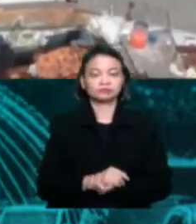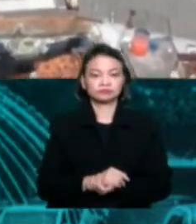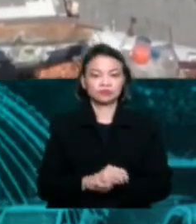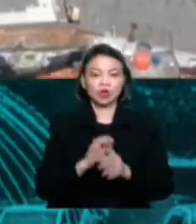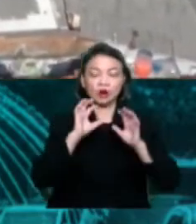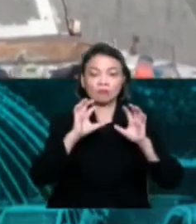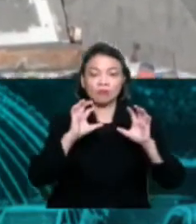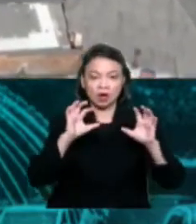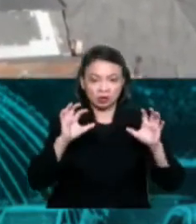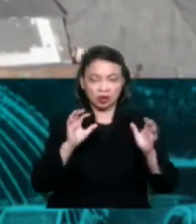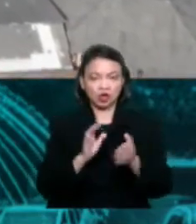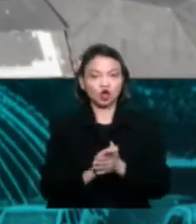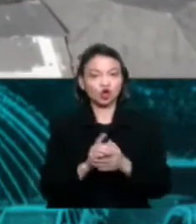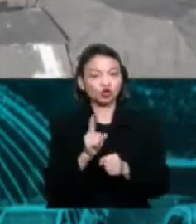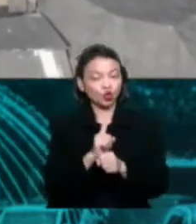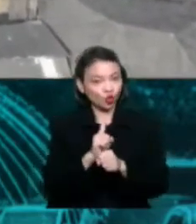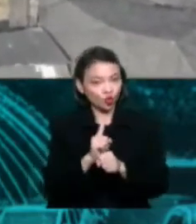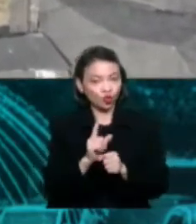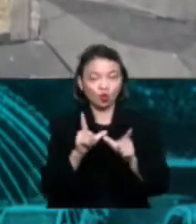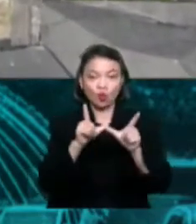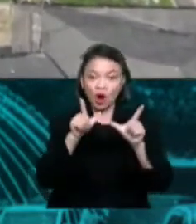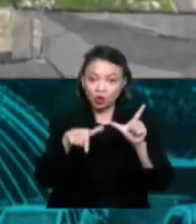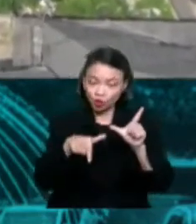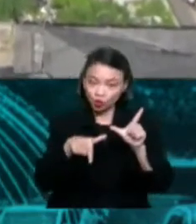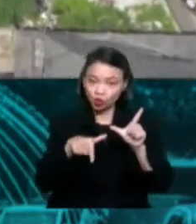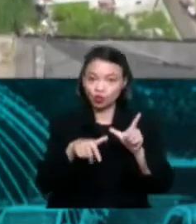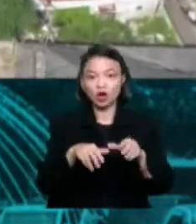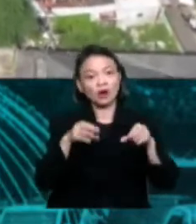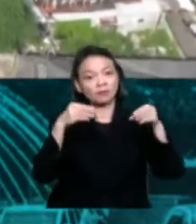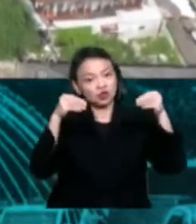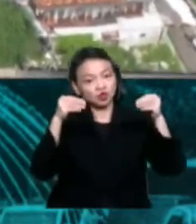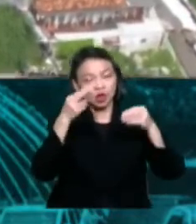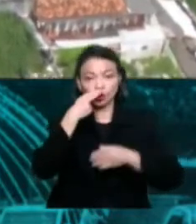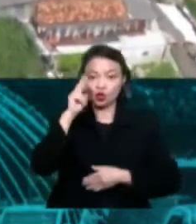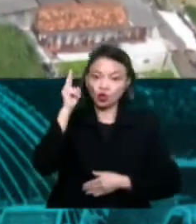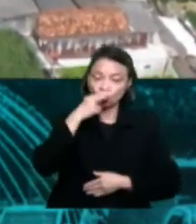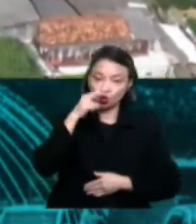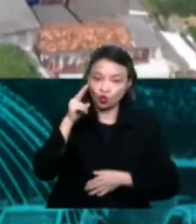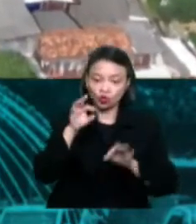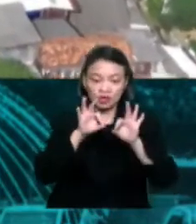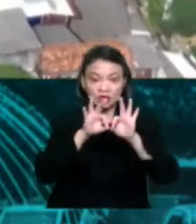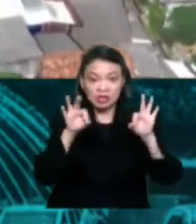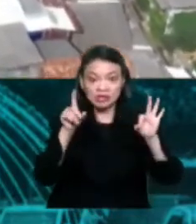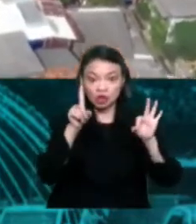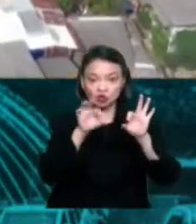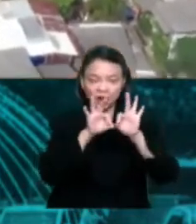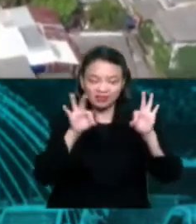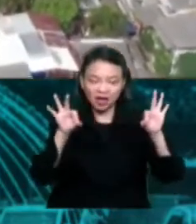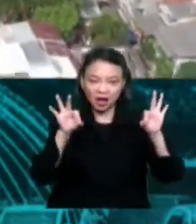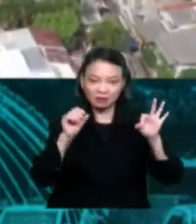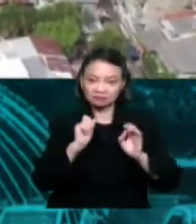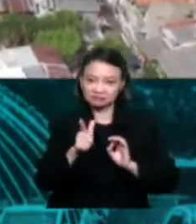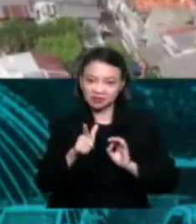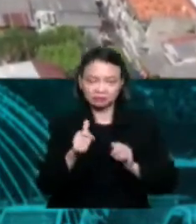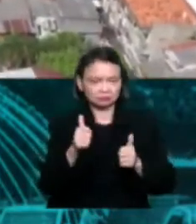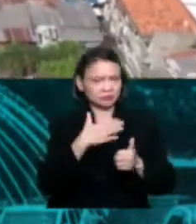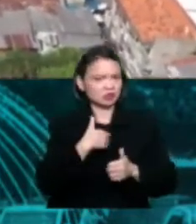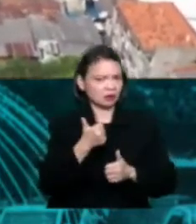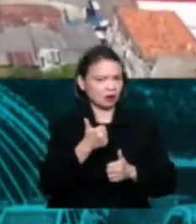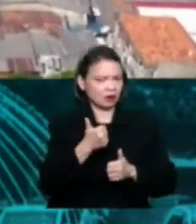very expensive. But it means that they cannot buy only one cigarette. It should be one box, something like that.